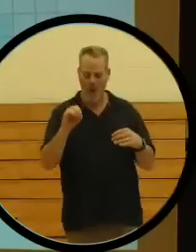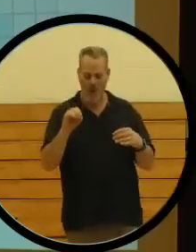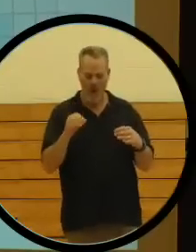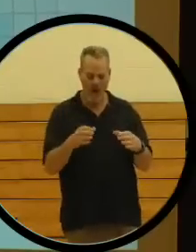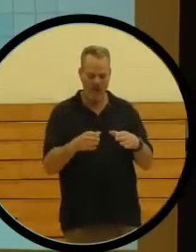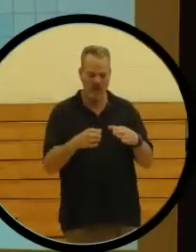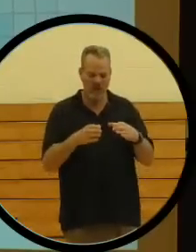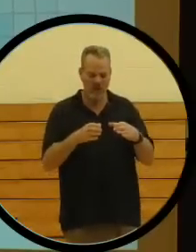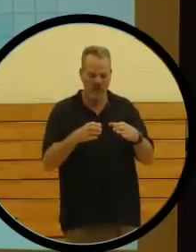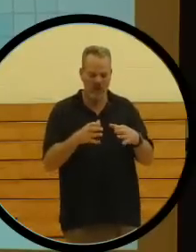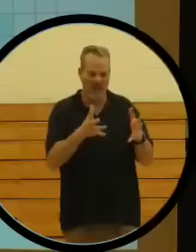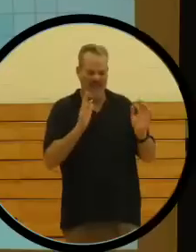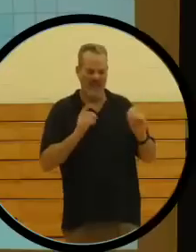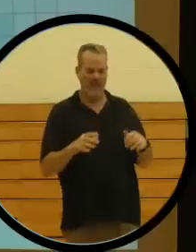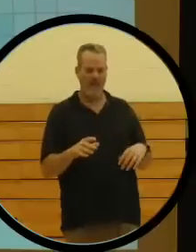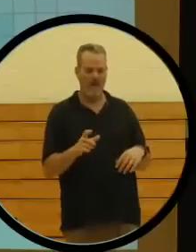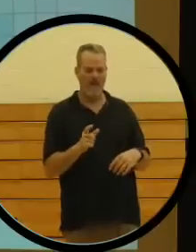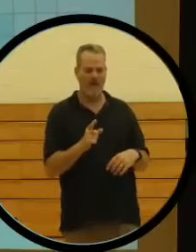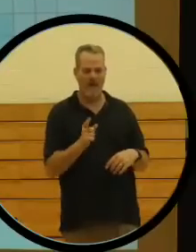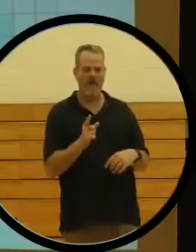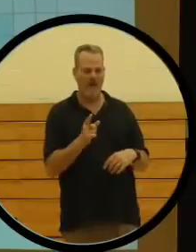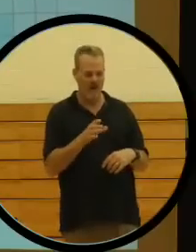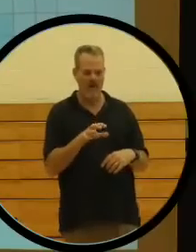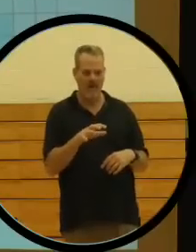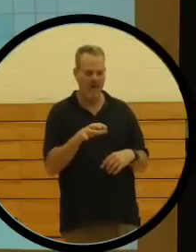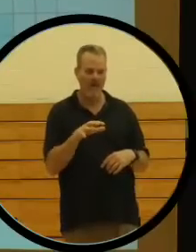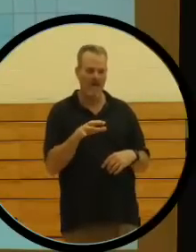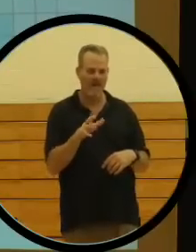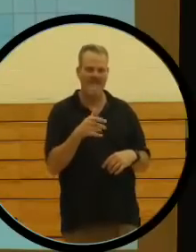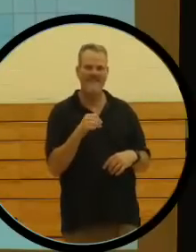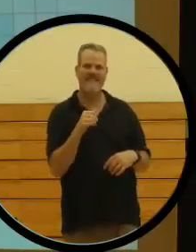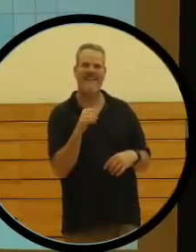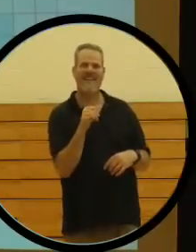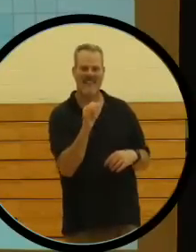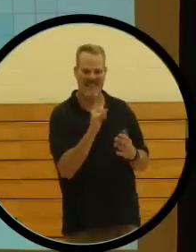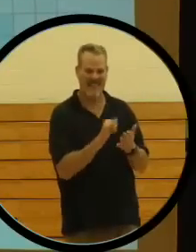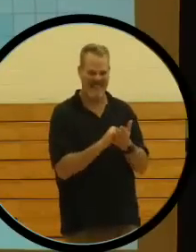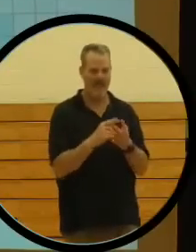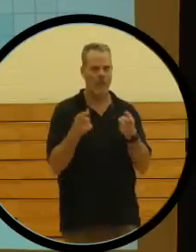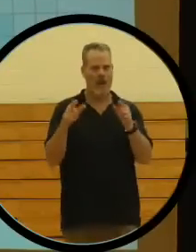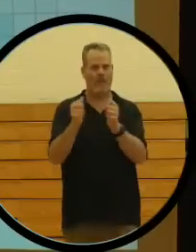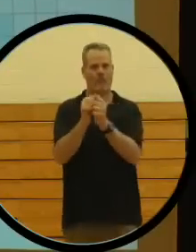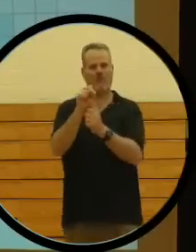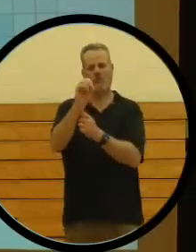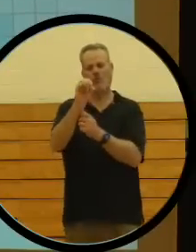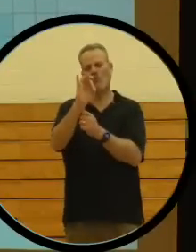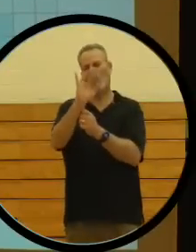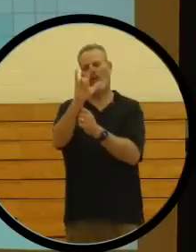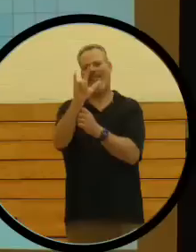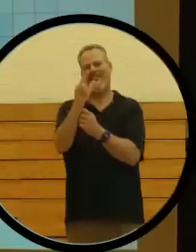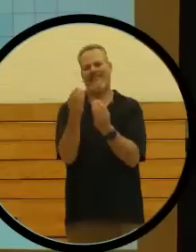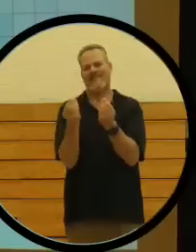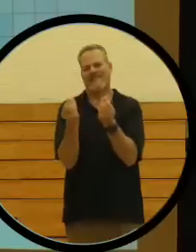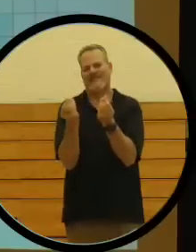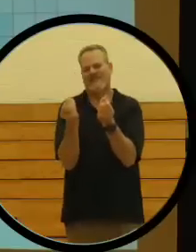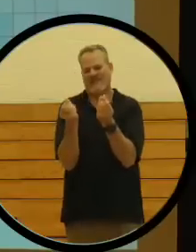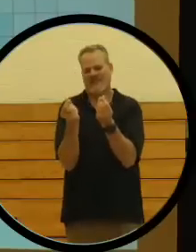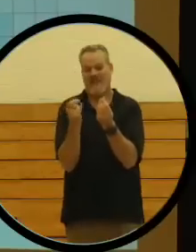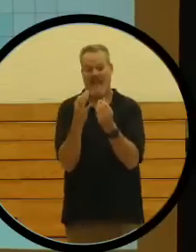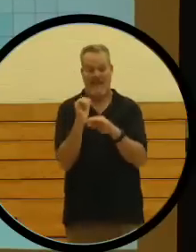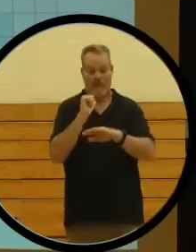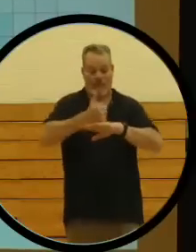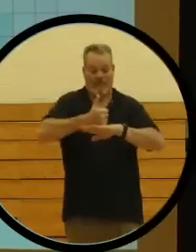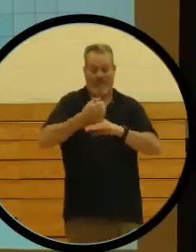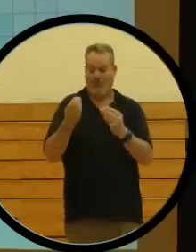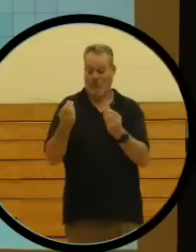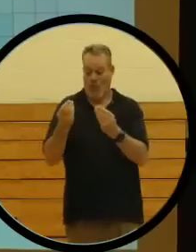the bowl isn't moving, but the jello still is, right? And that's what soil does. So having something built on